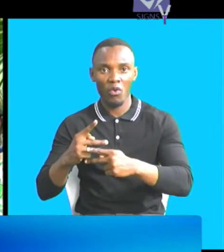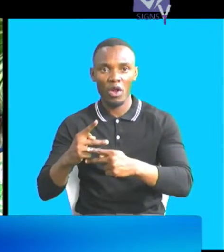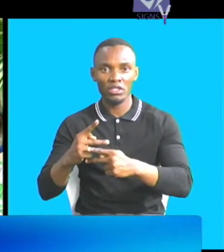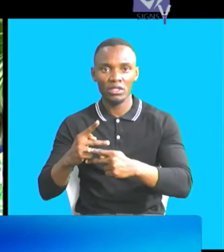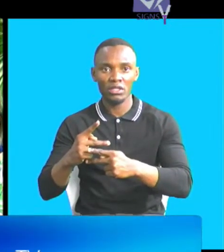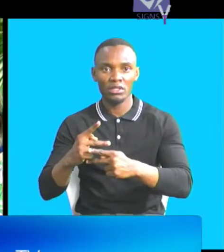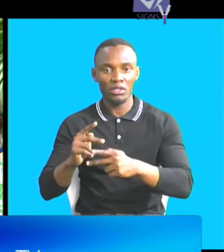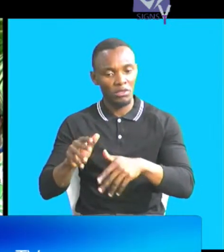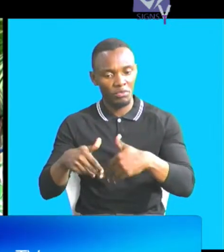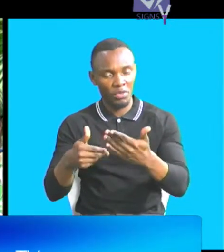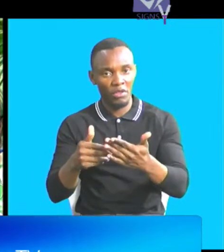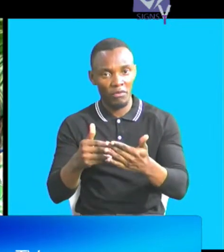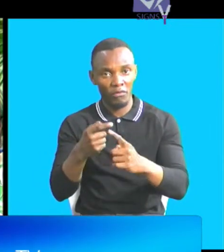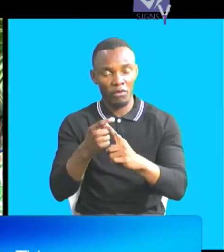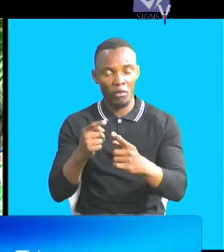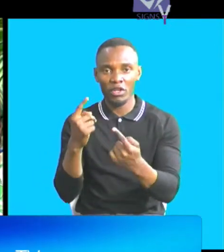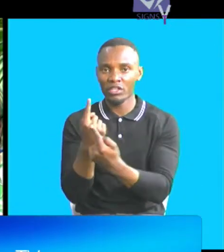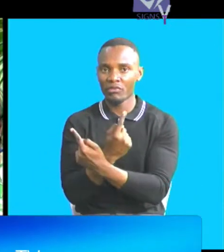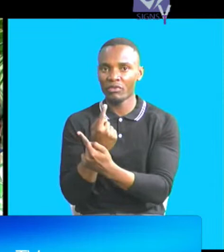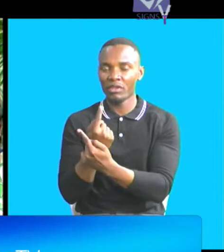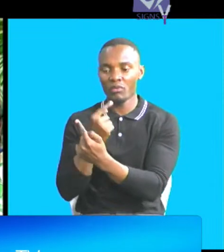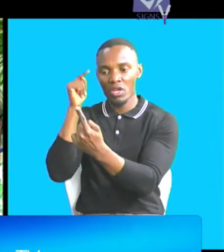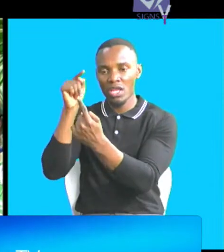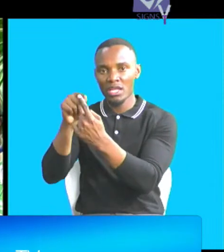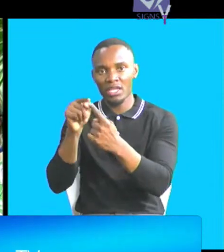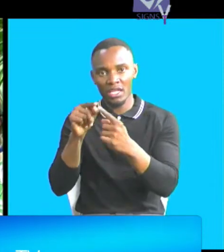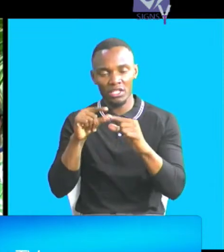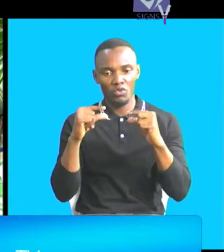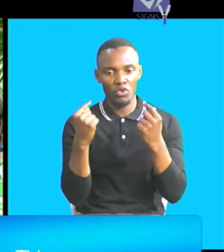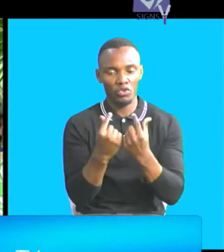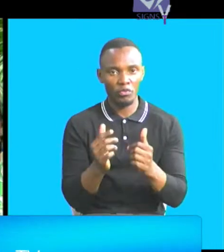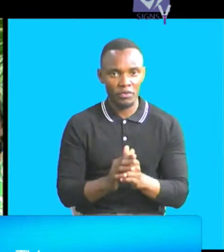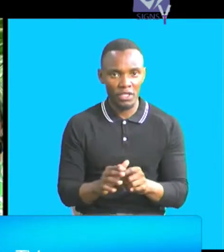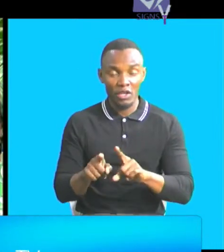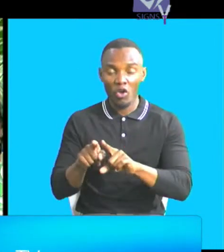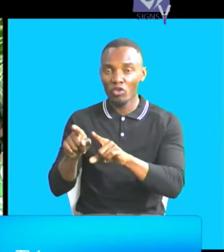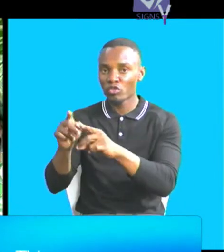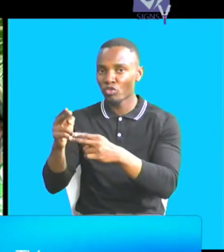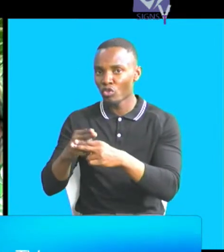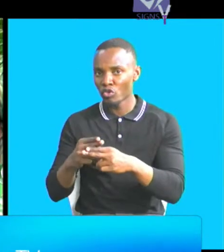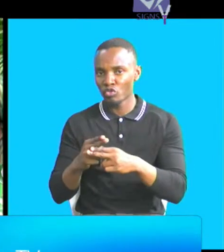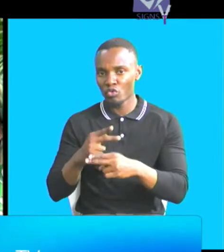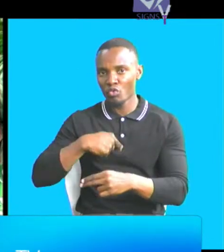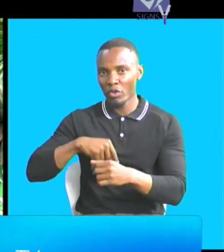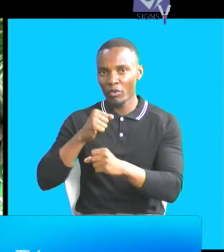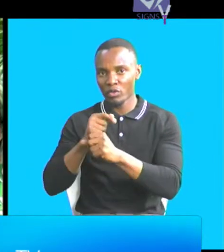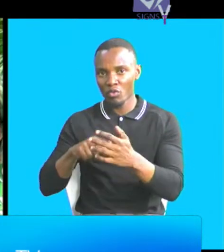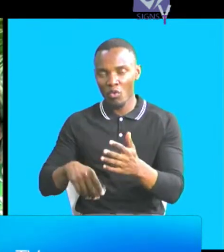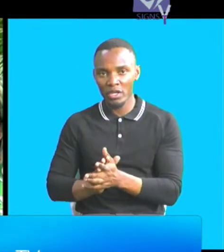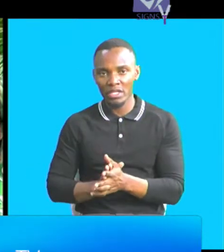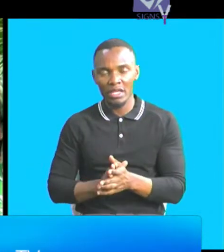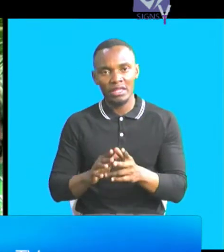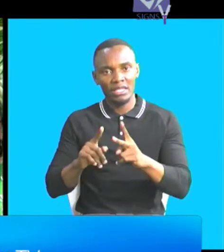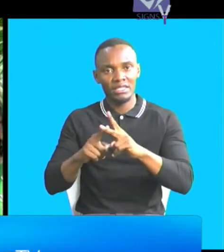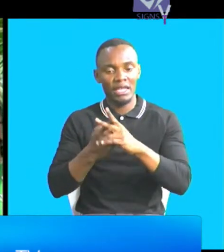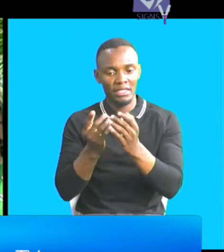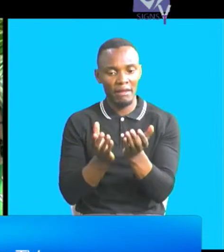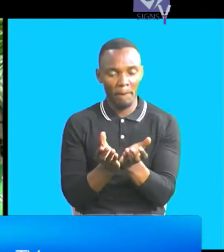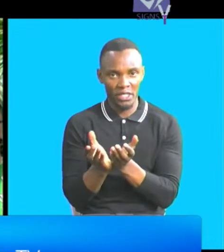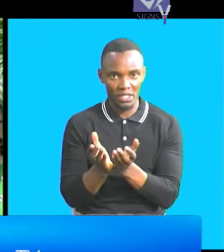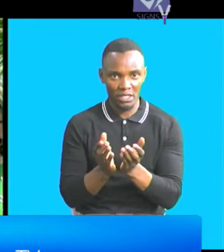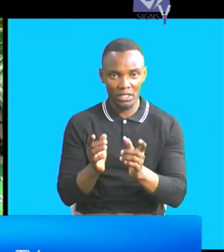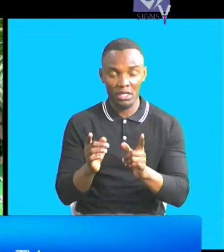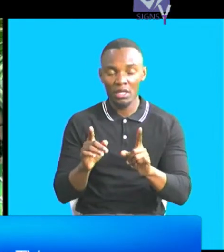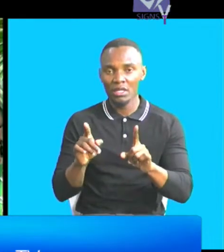by their various targeted groups. Soon we will be also doing the startup, and